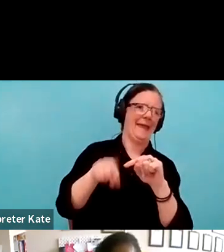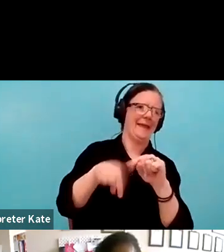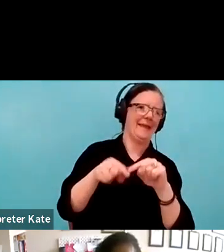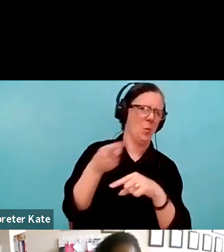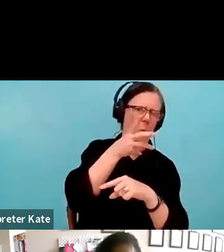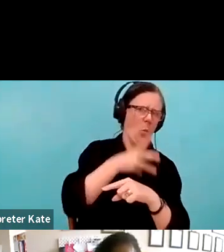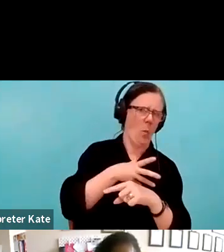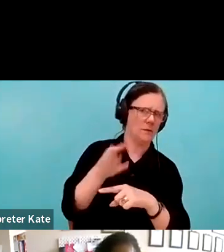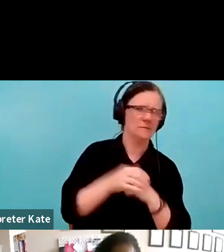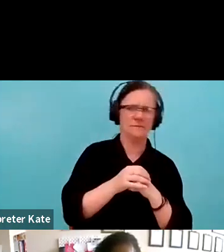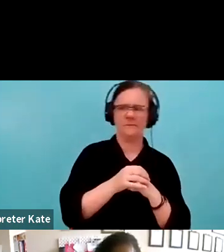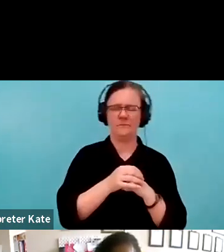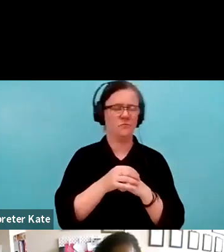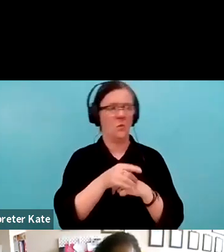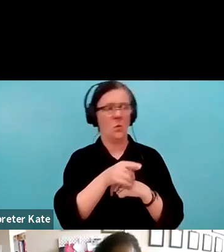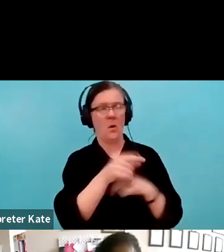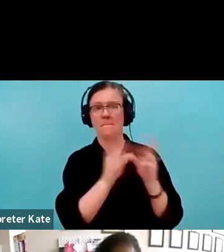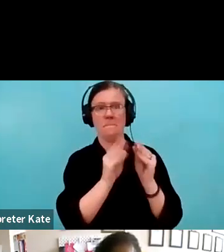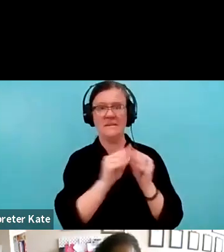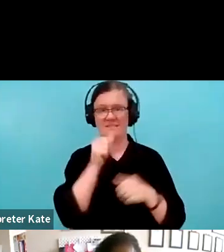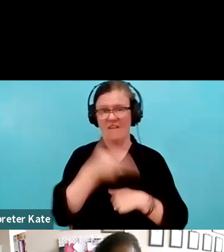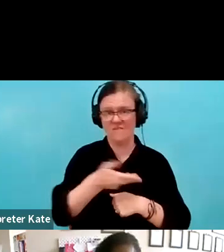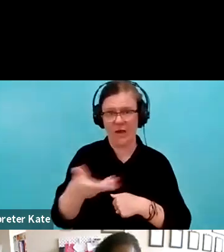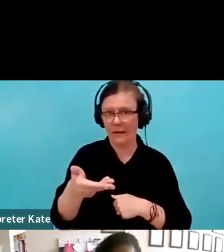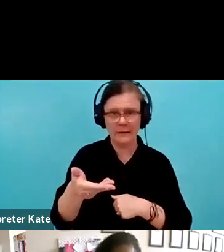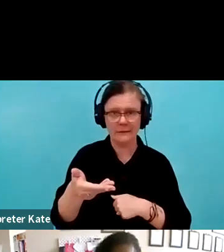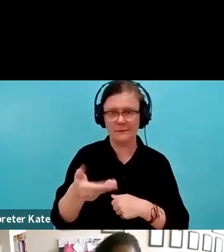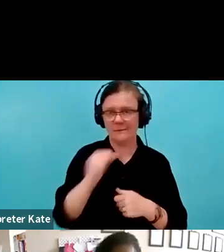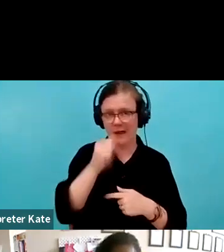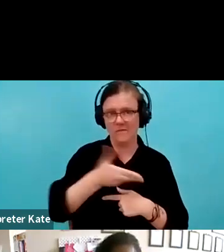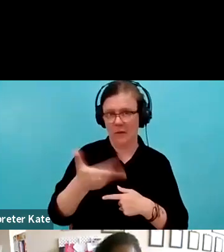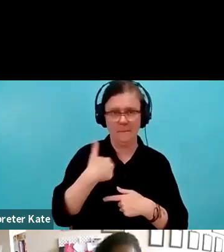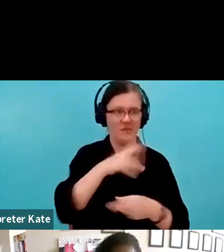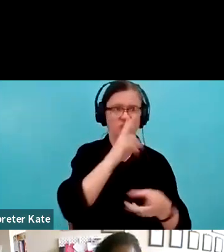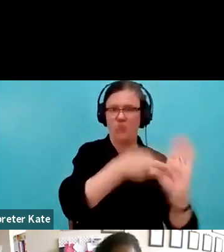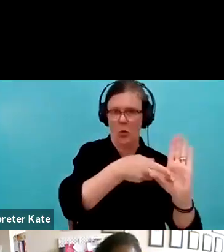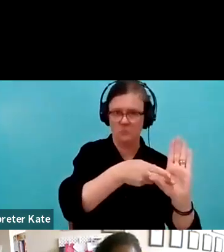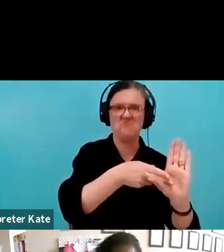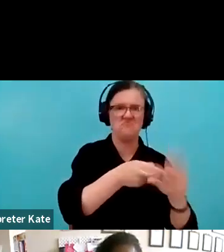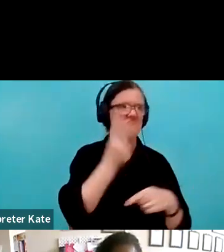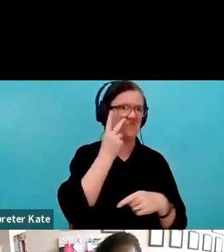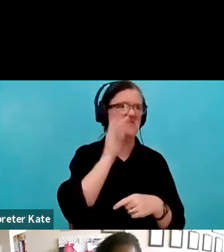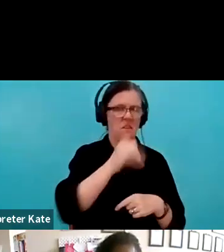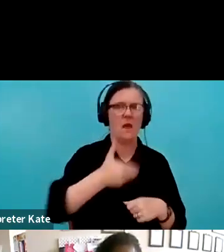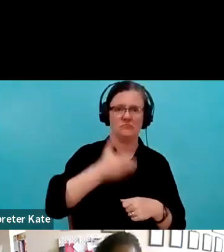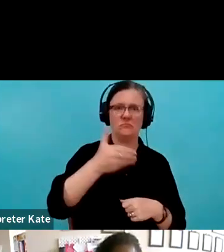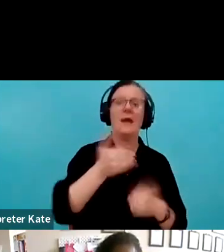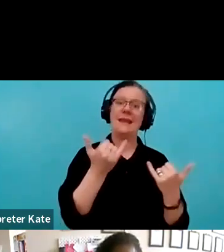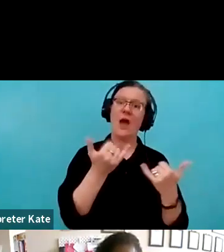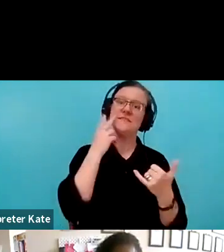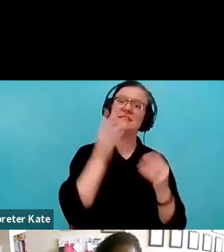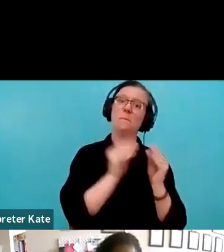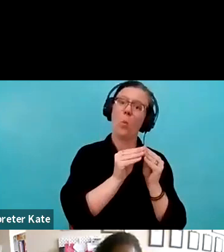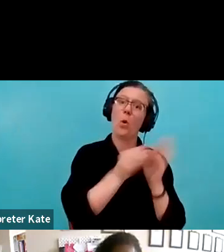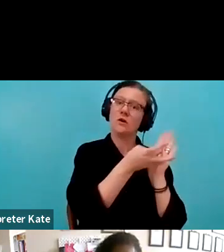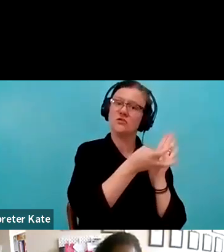or rooms I couldn't be in or would never be in the industry. And that I've seen that shift.